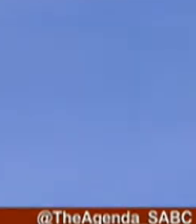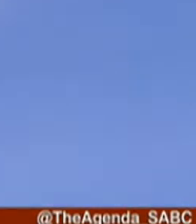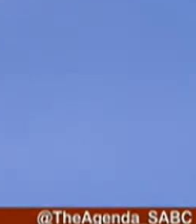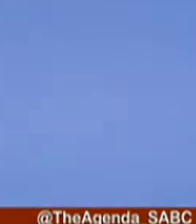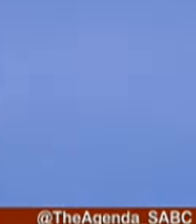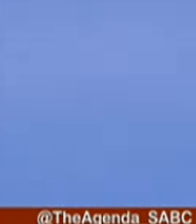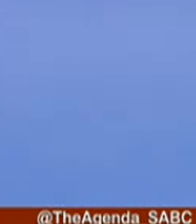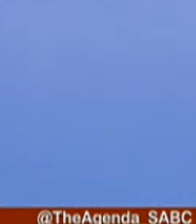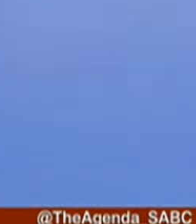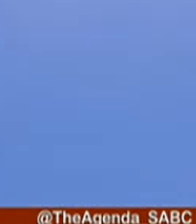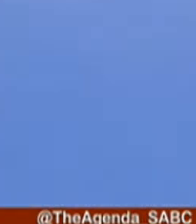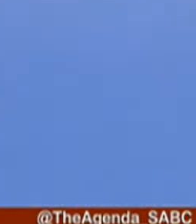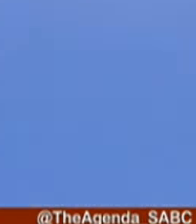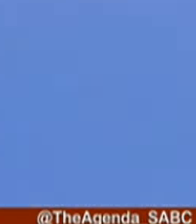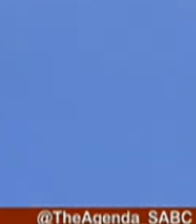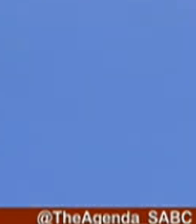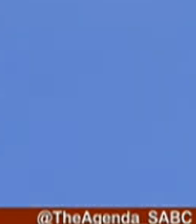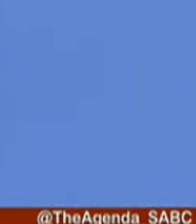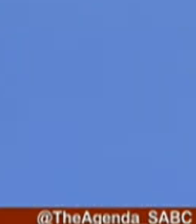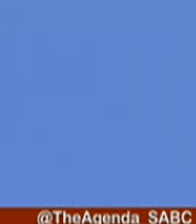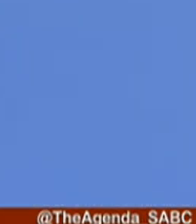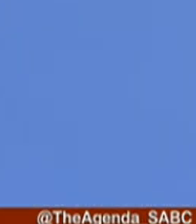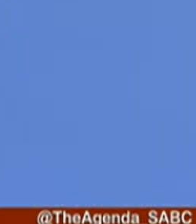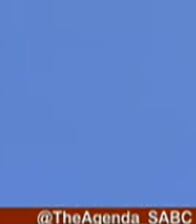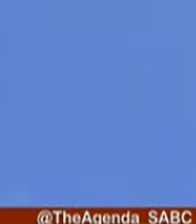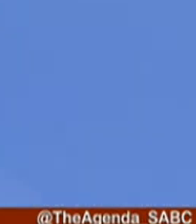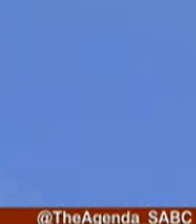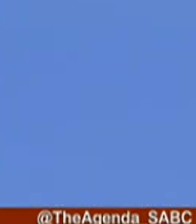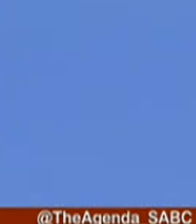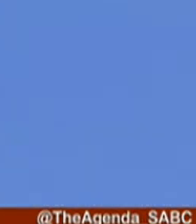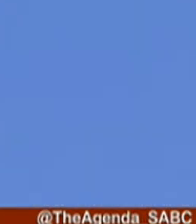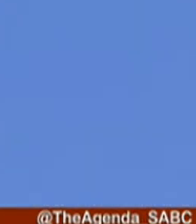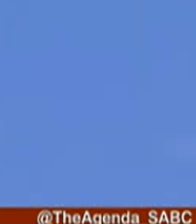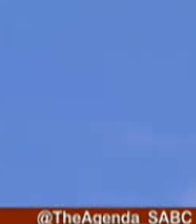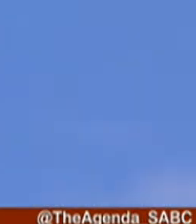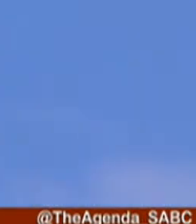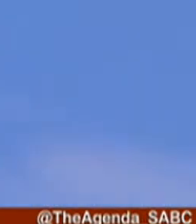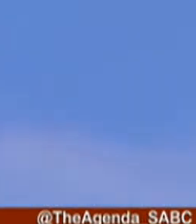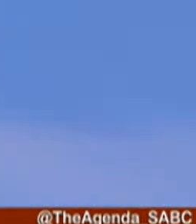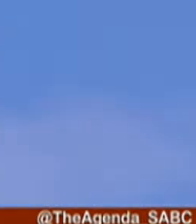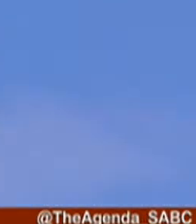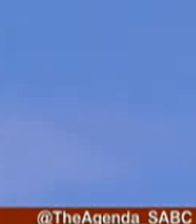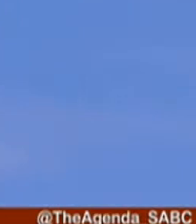Also, this is just actually a demonstration of the capability of the South African Defence Force.